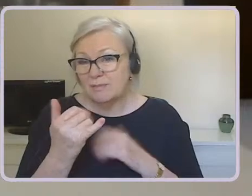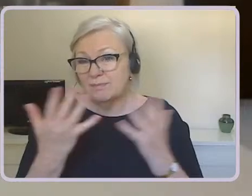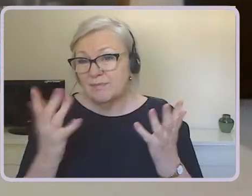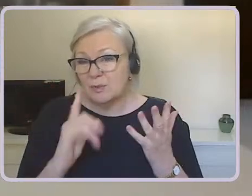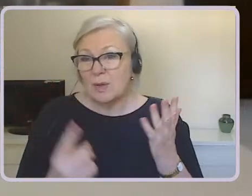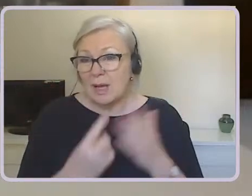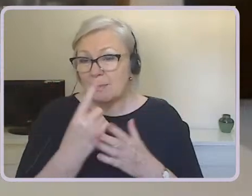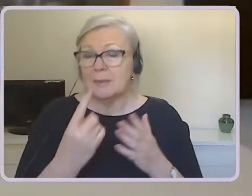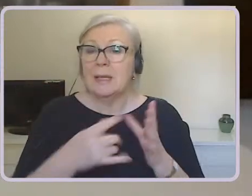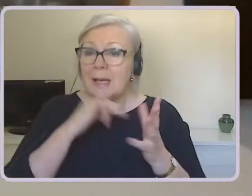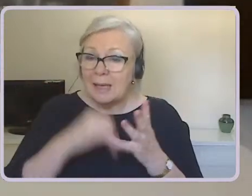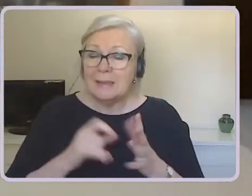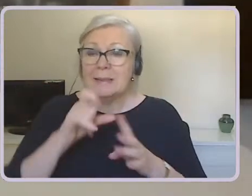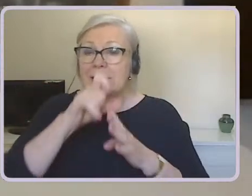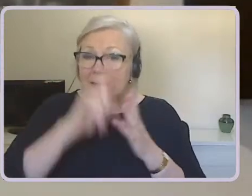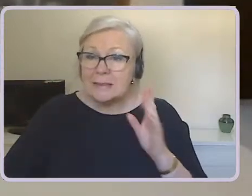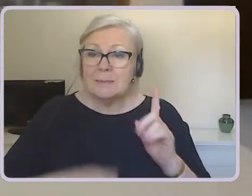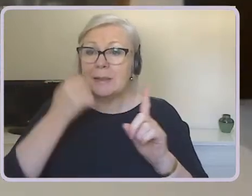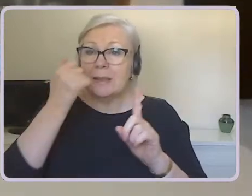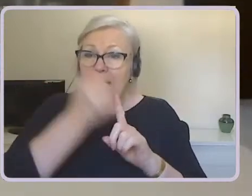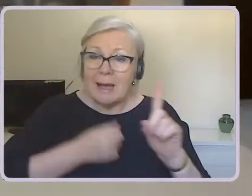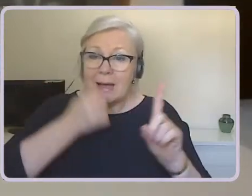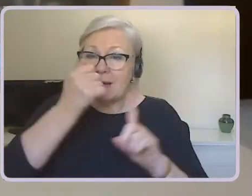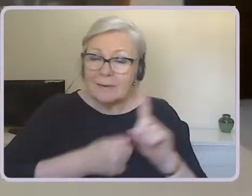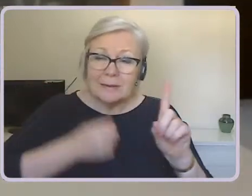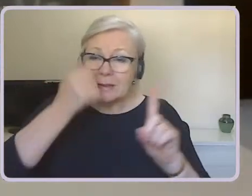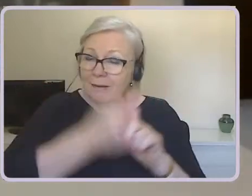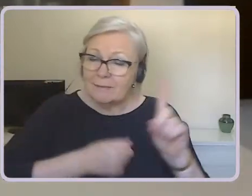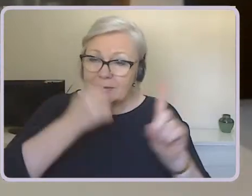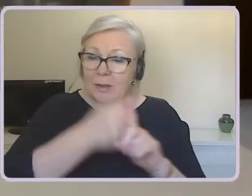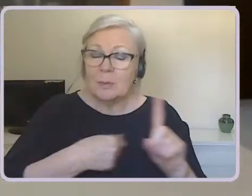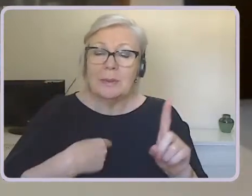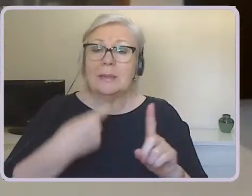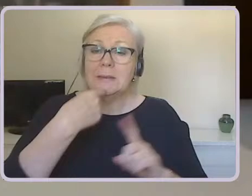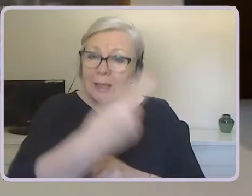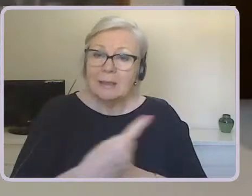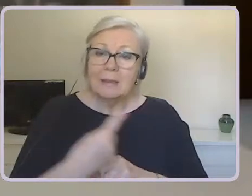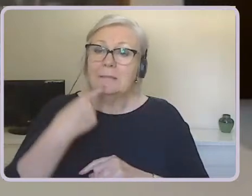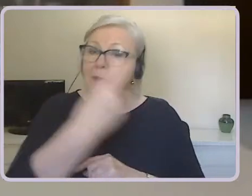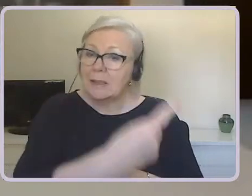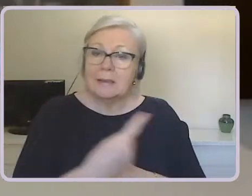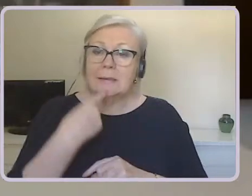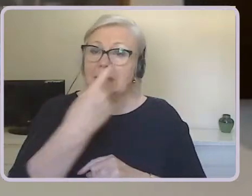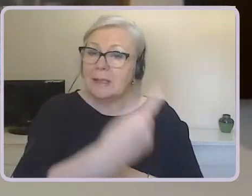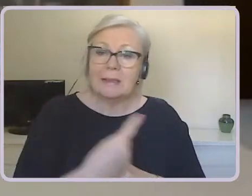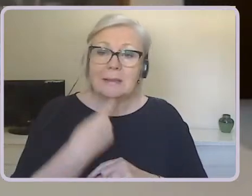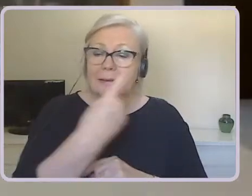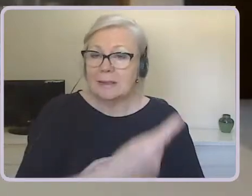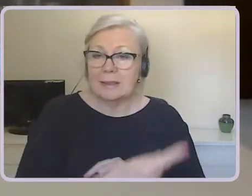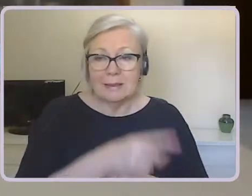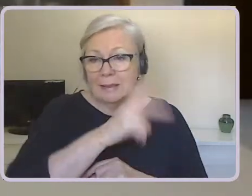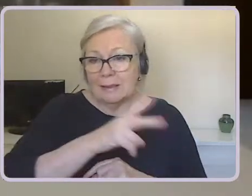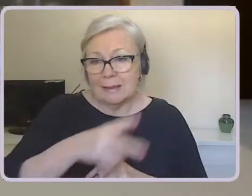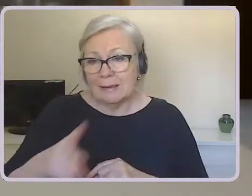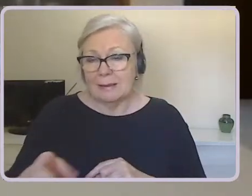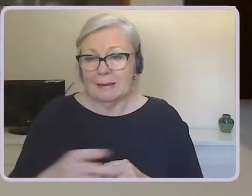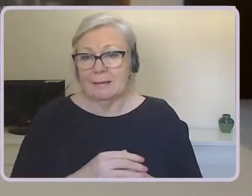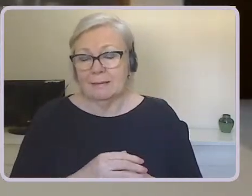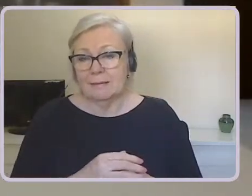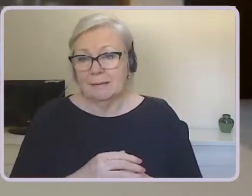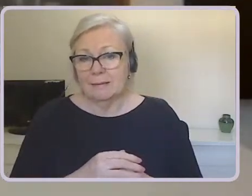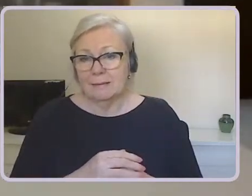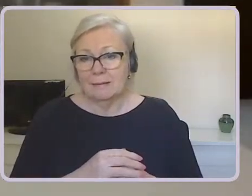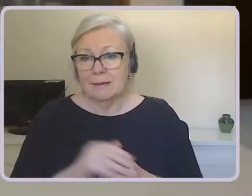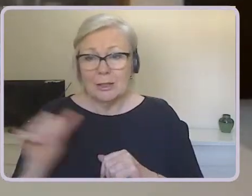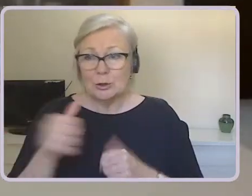is regularly call out situations that should be, for all intents and purposes, achievable, and